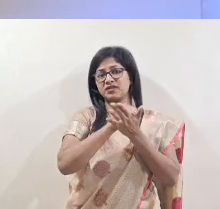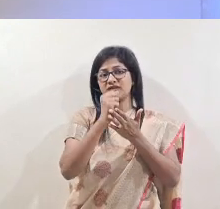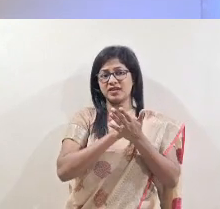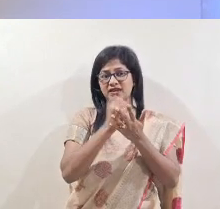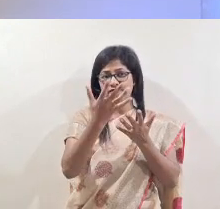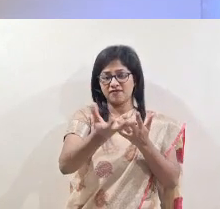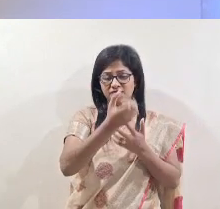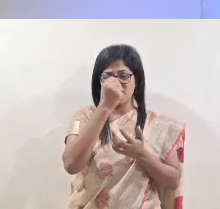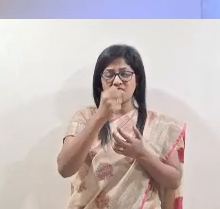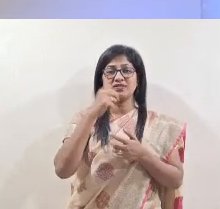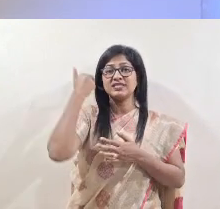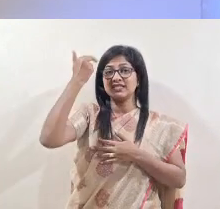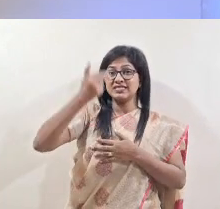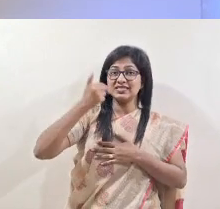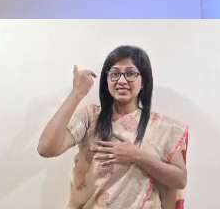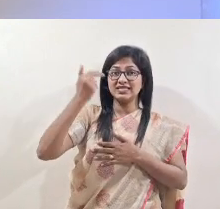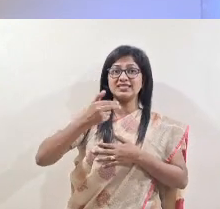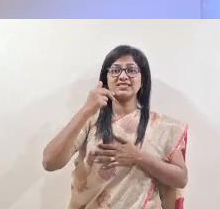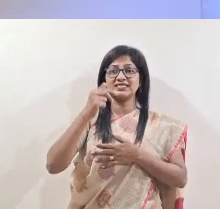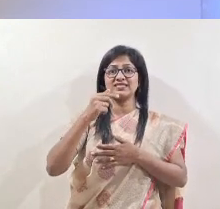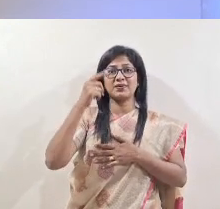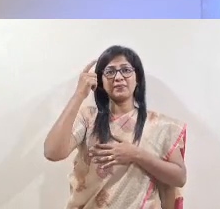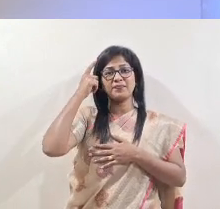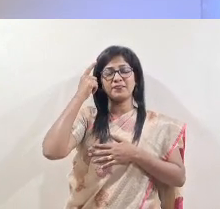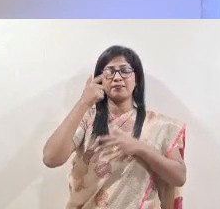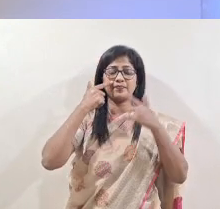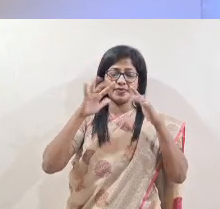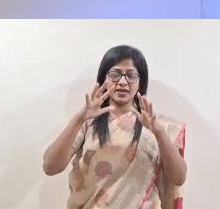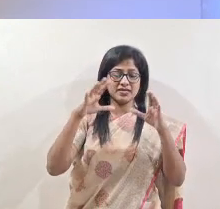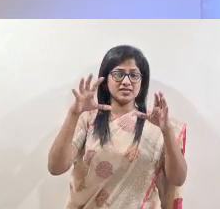the cause of blind spots in